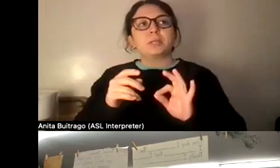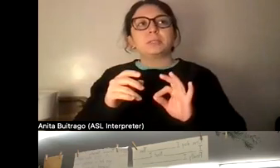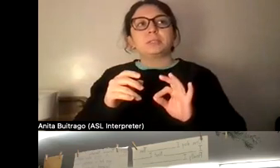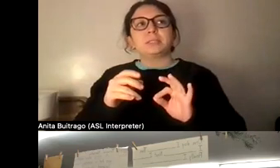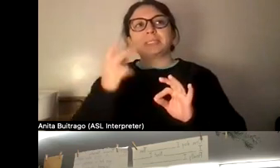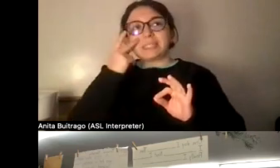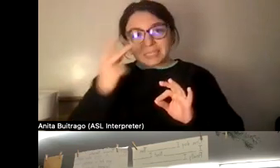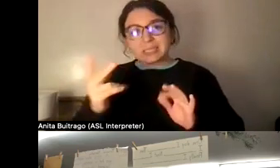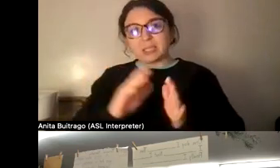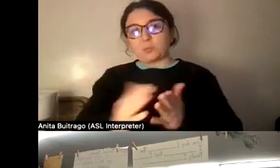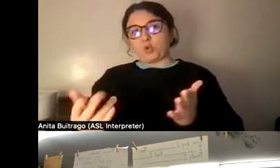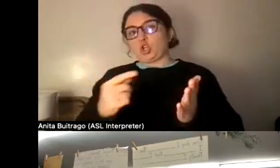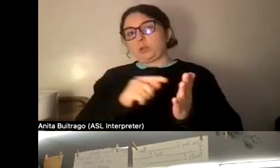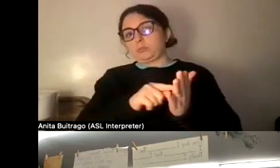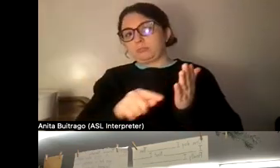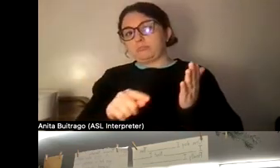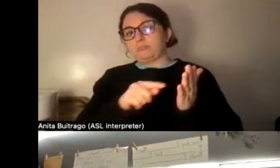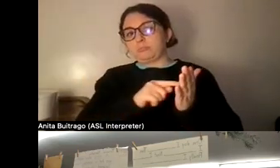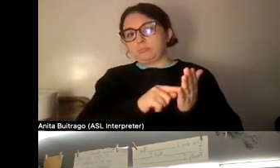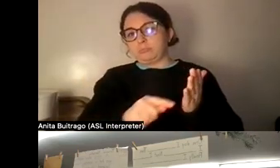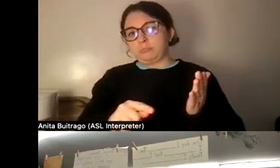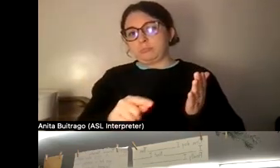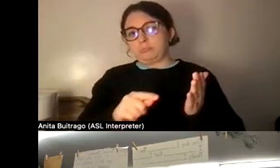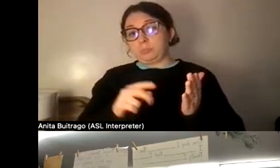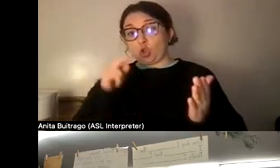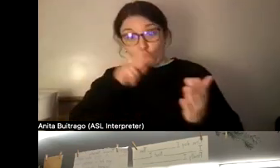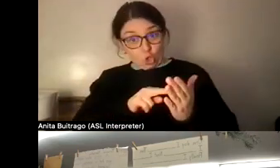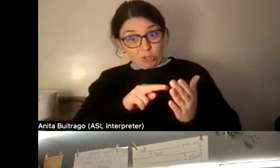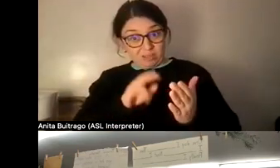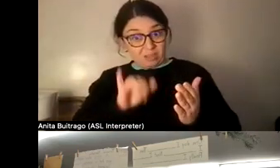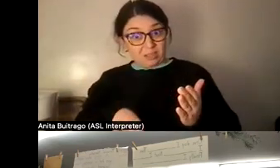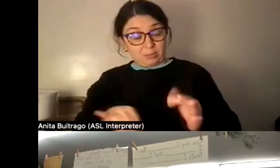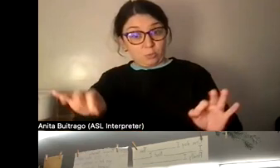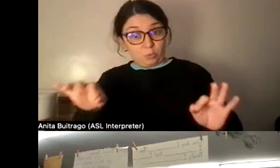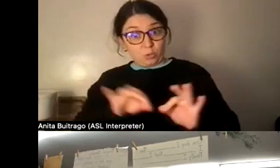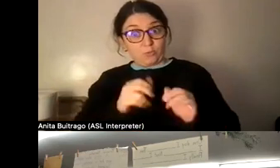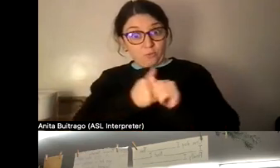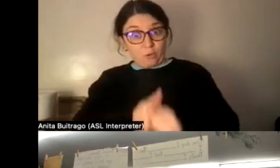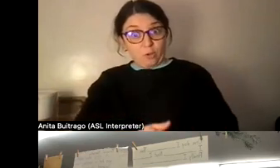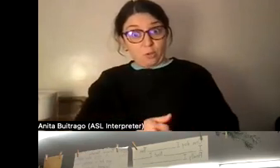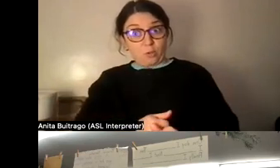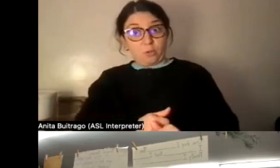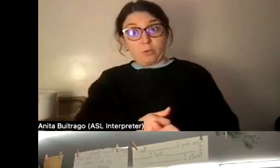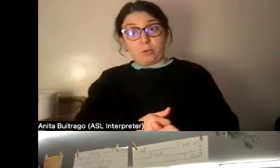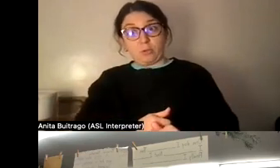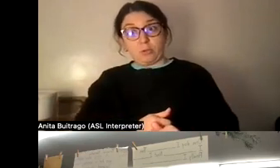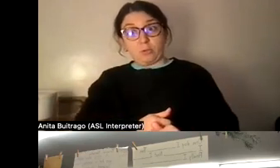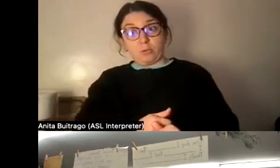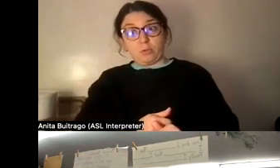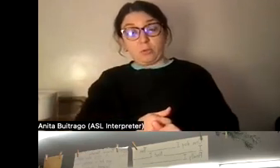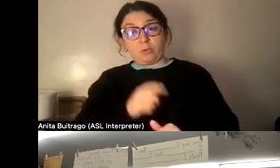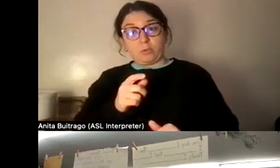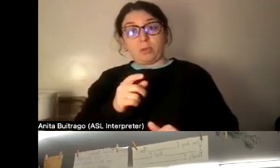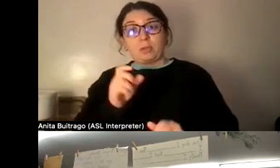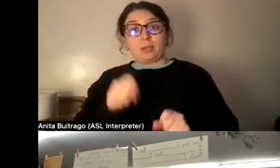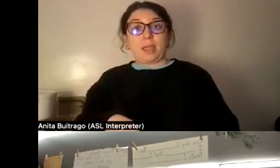wigglers and they sit and look at the book while we're reading it to them. Like Vivian will just draw pictures of what she's imagining